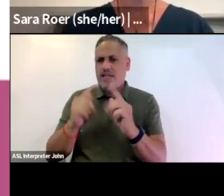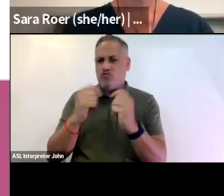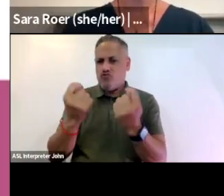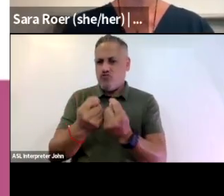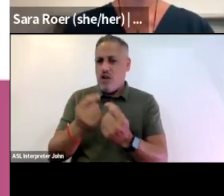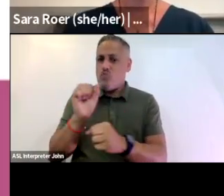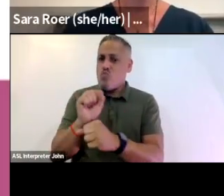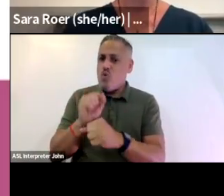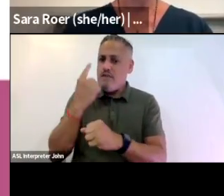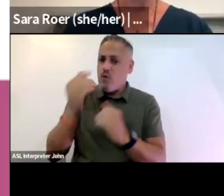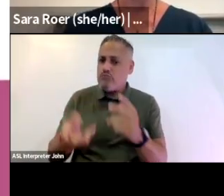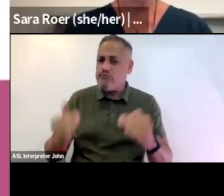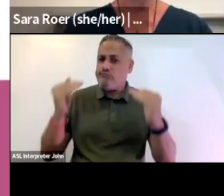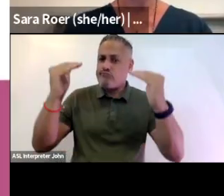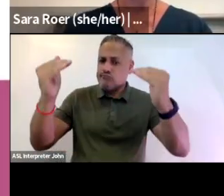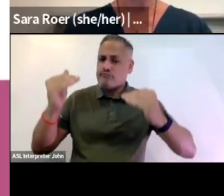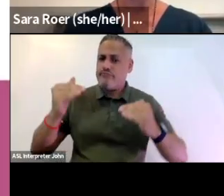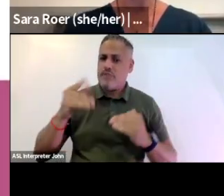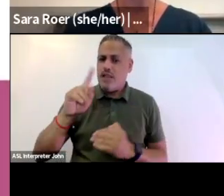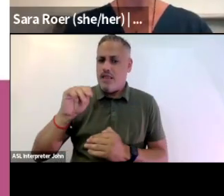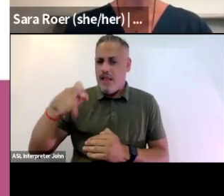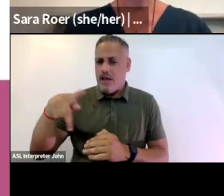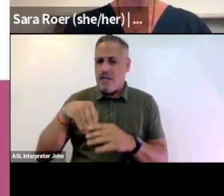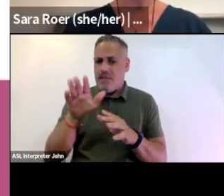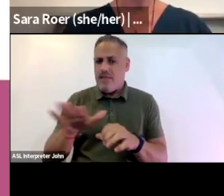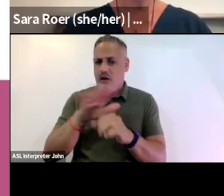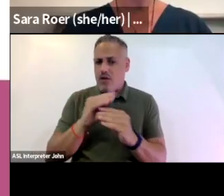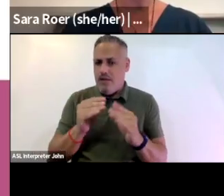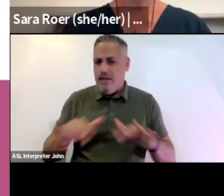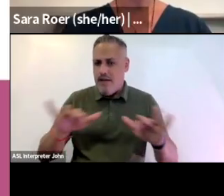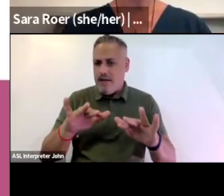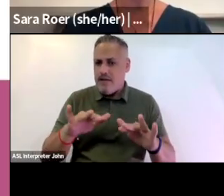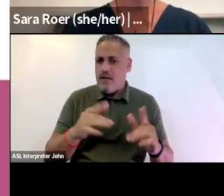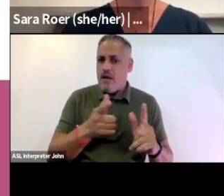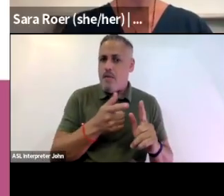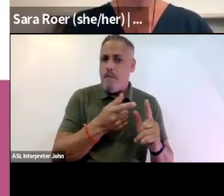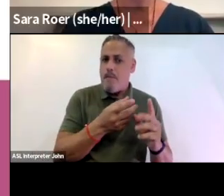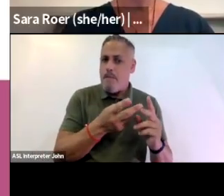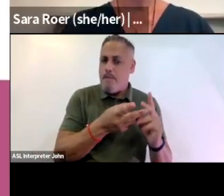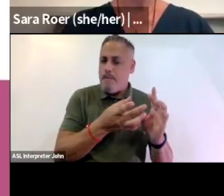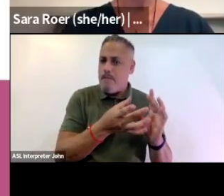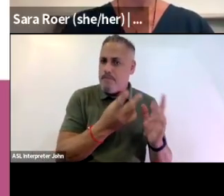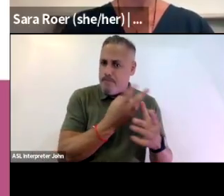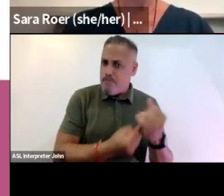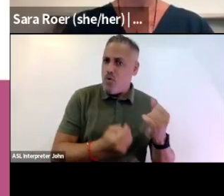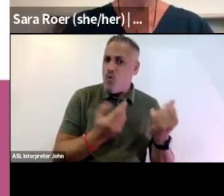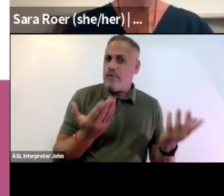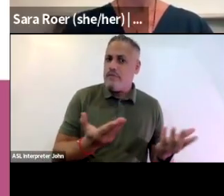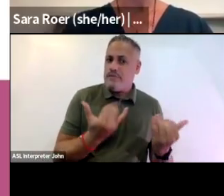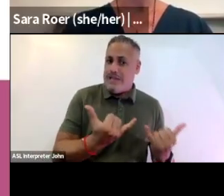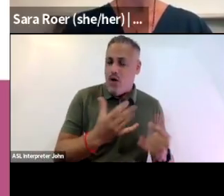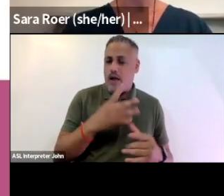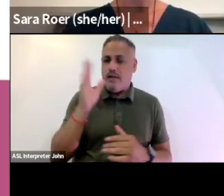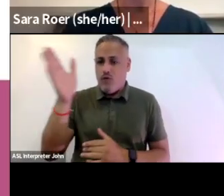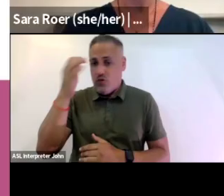who are working to increase Lenape presence in Lenape land, both immediately and in the long term. Even if you cannot donate at